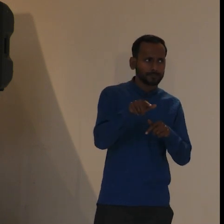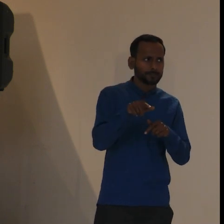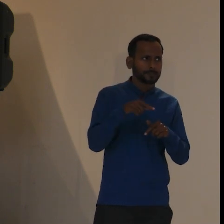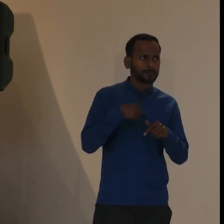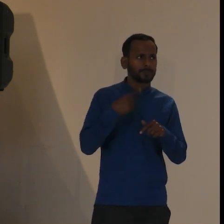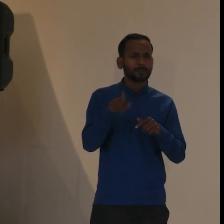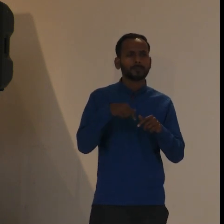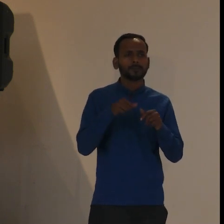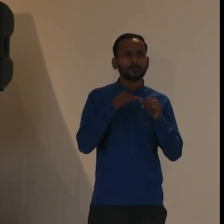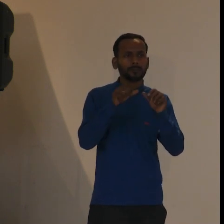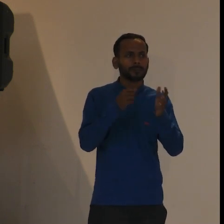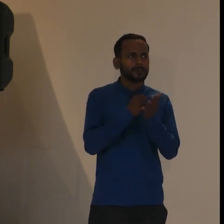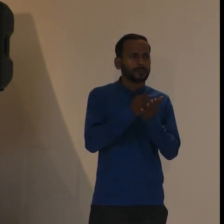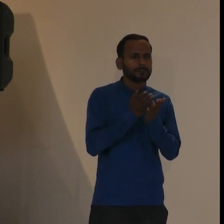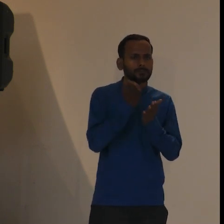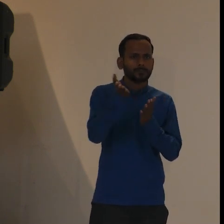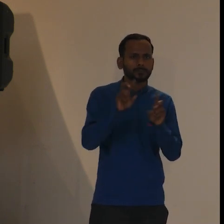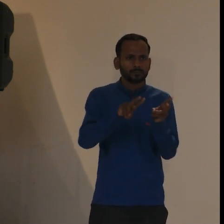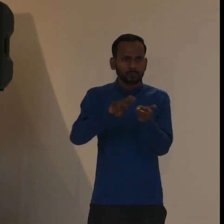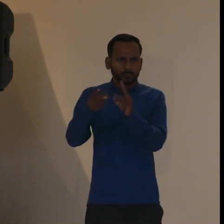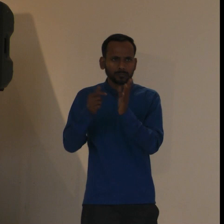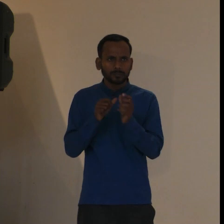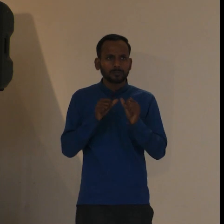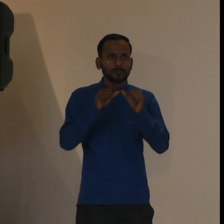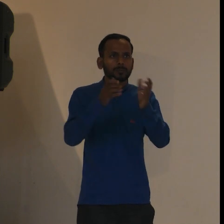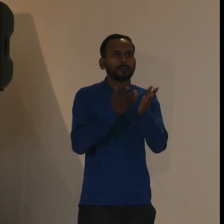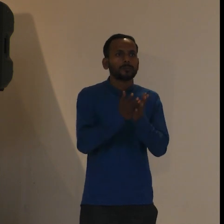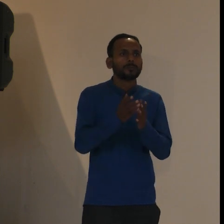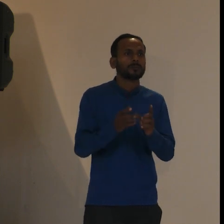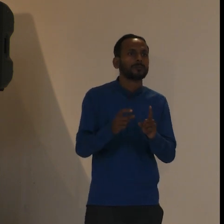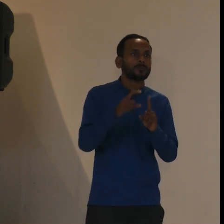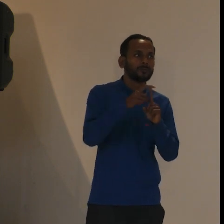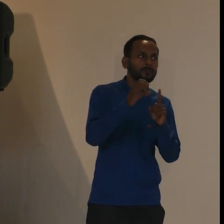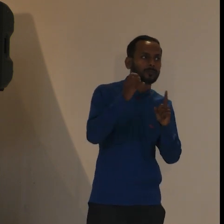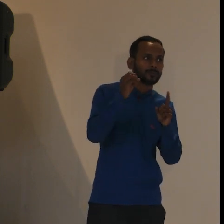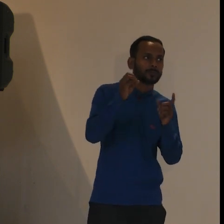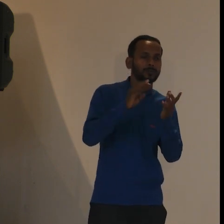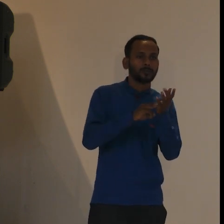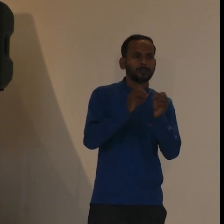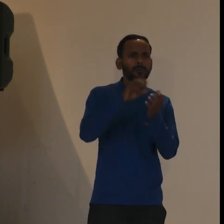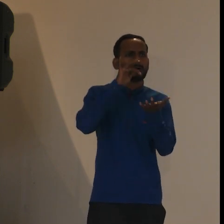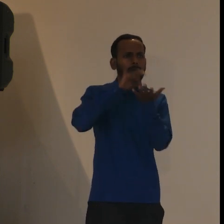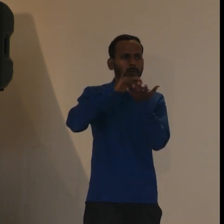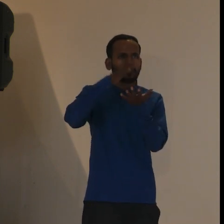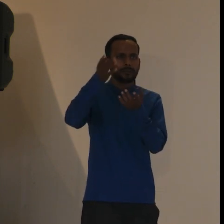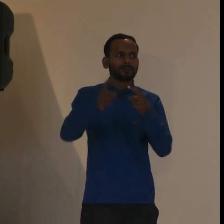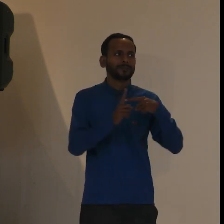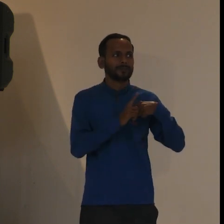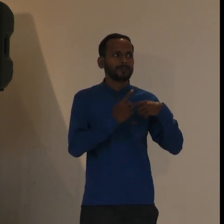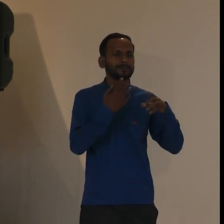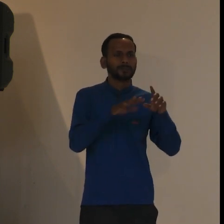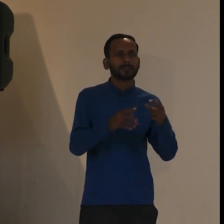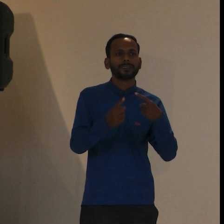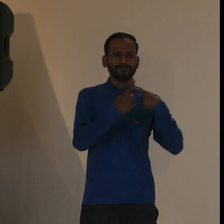room. And he went to the director, to the rector. No one was able to explain where the object came